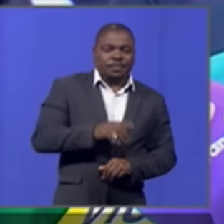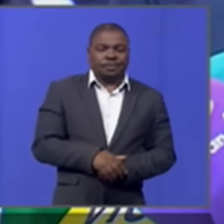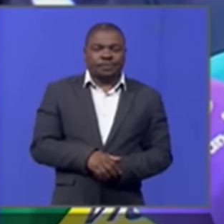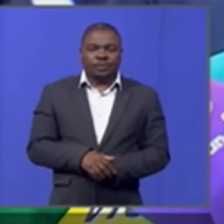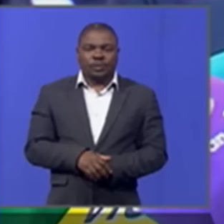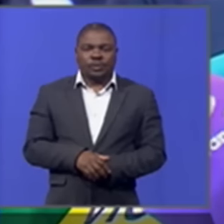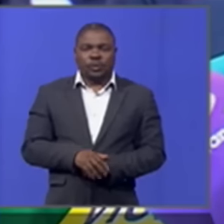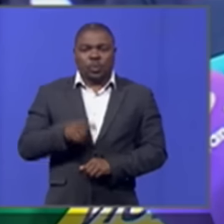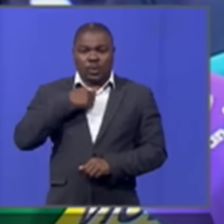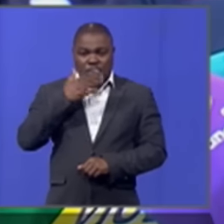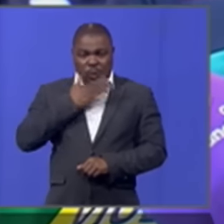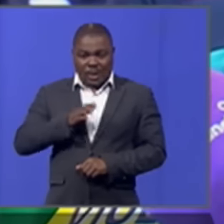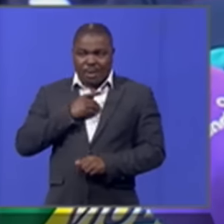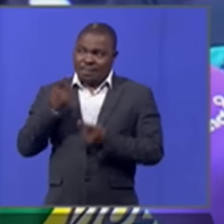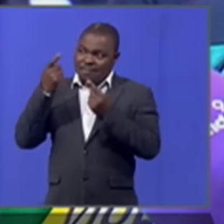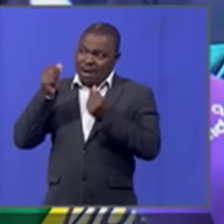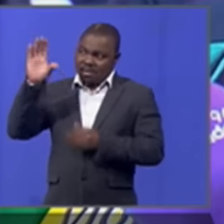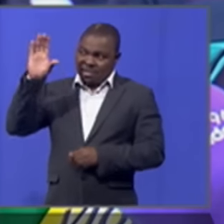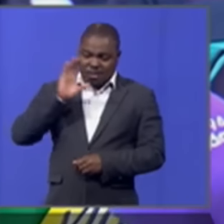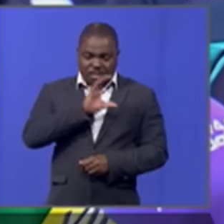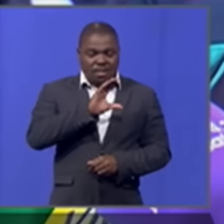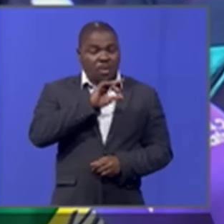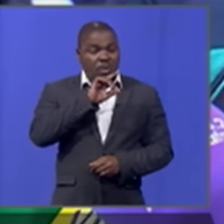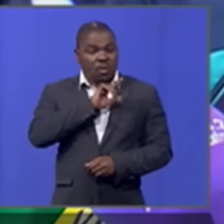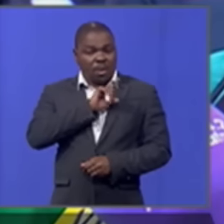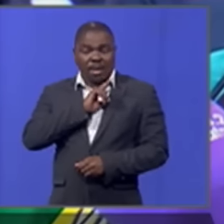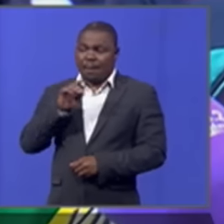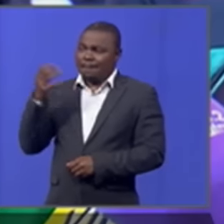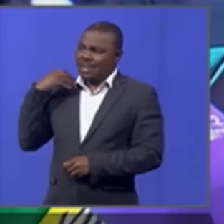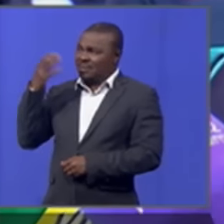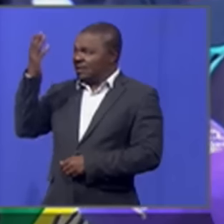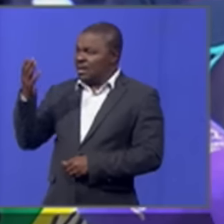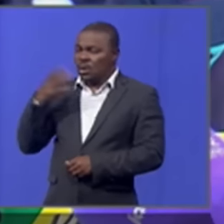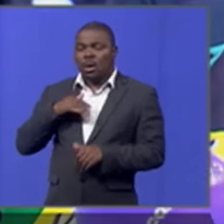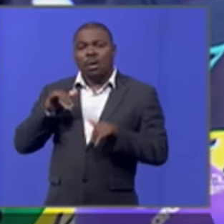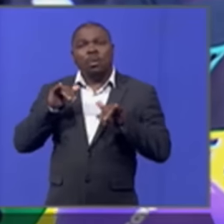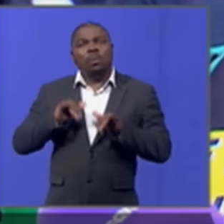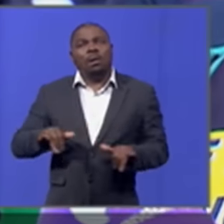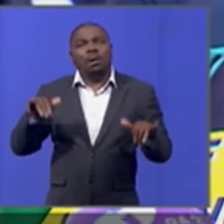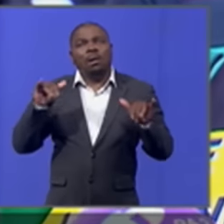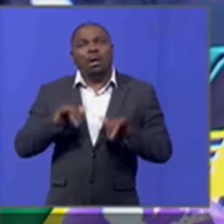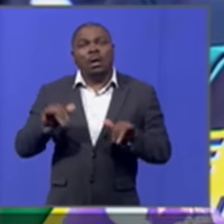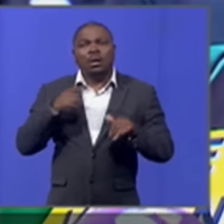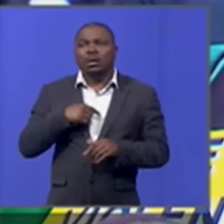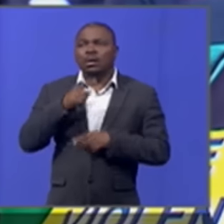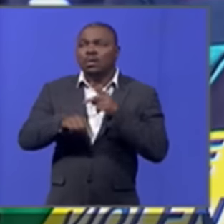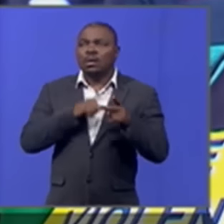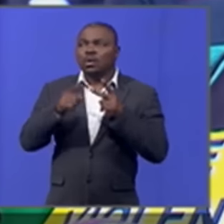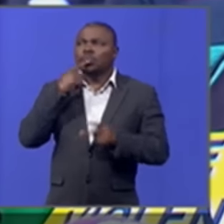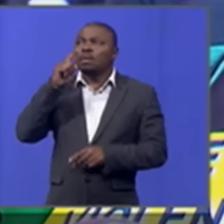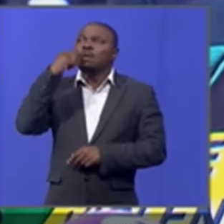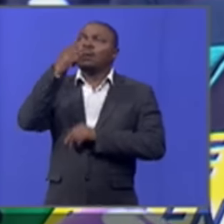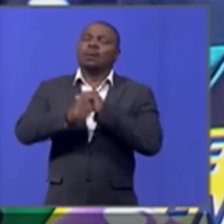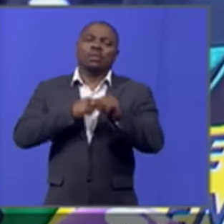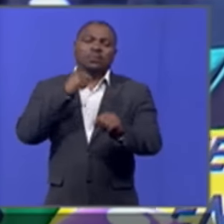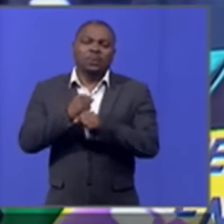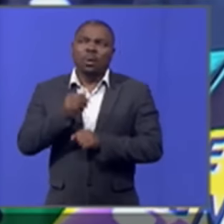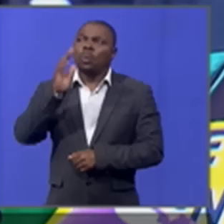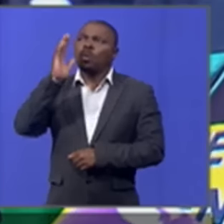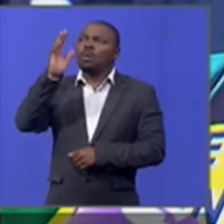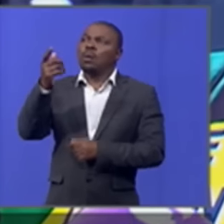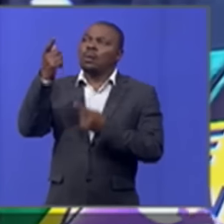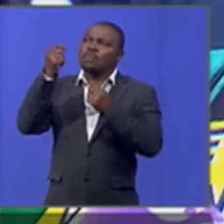of discretionary funding. Reasons why, Minister, we can't wait for us to be told that next year, only then, that there will